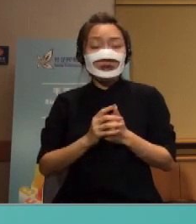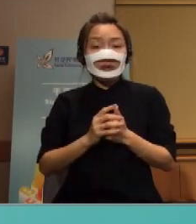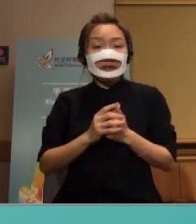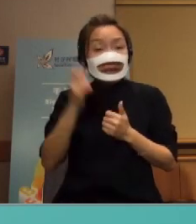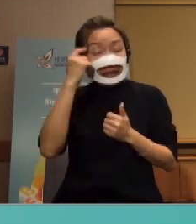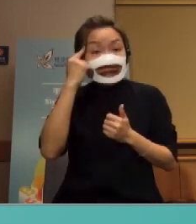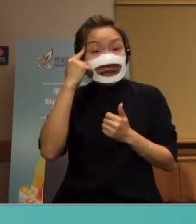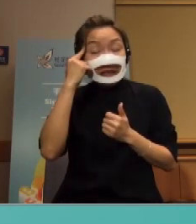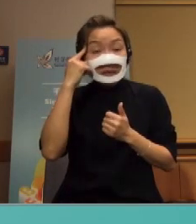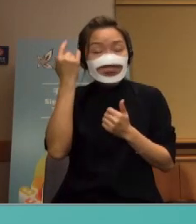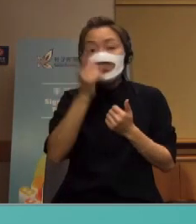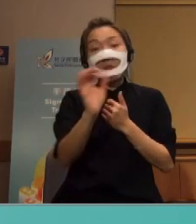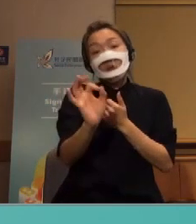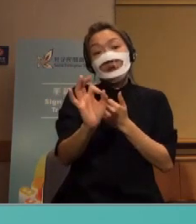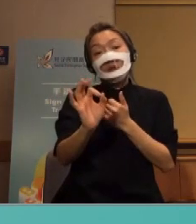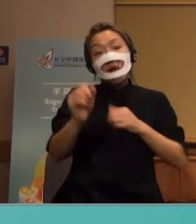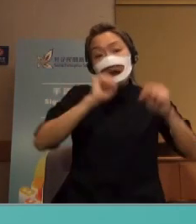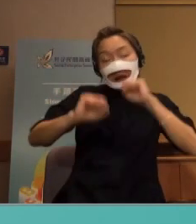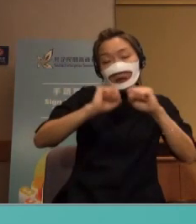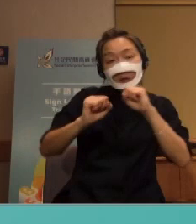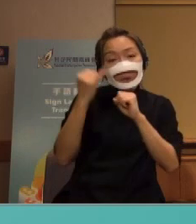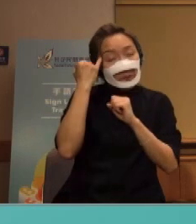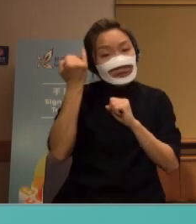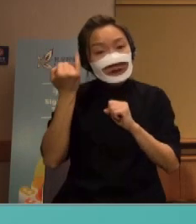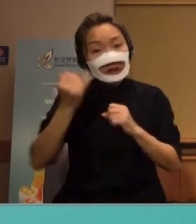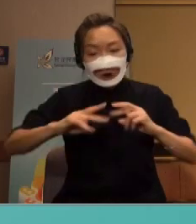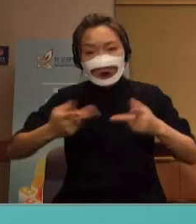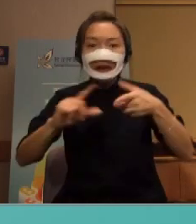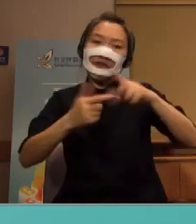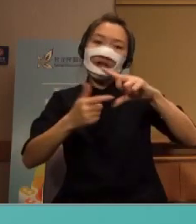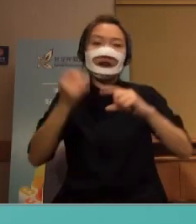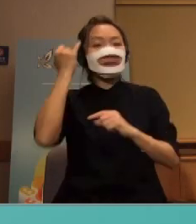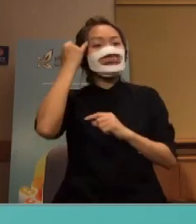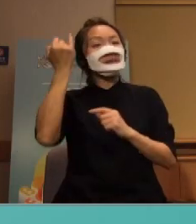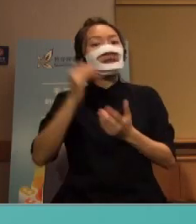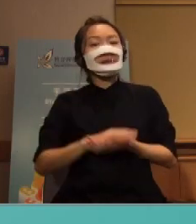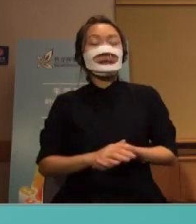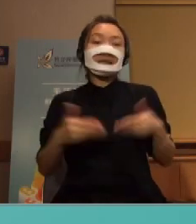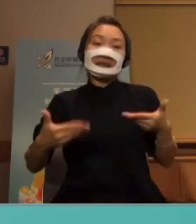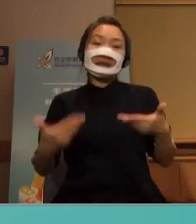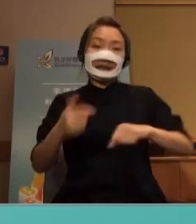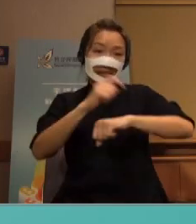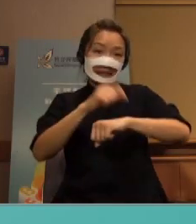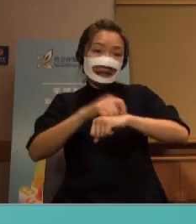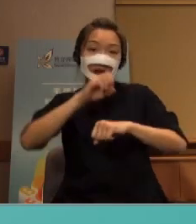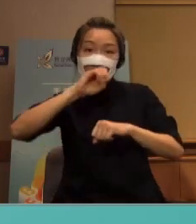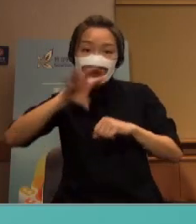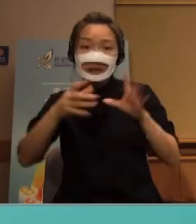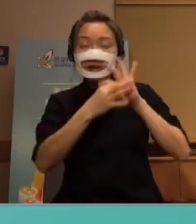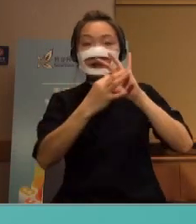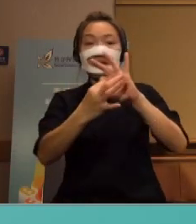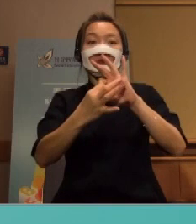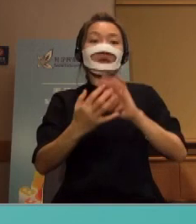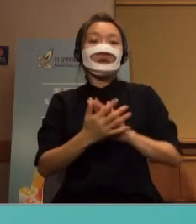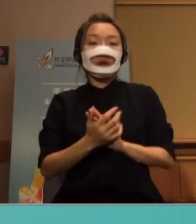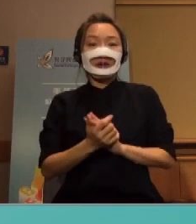which we won't go into too much today. I do want to spend a minute to tell you about how carbon credits work. Everyone's heard about carbon credits before? Show of hands if you